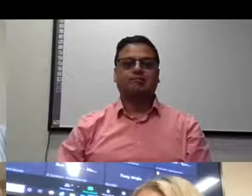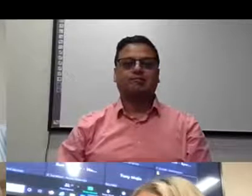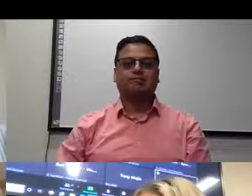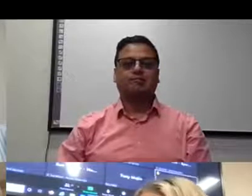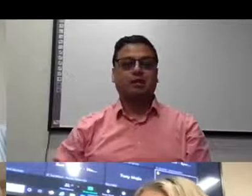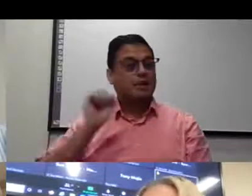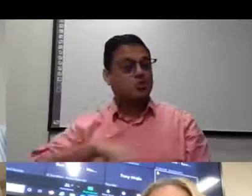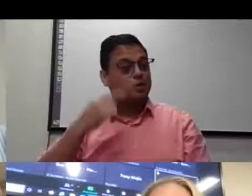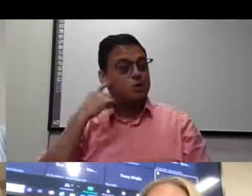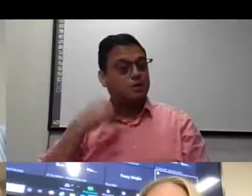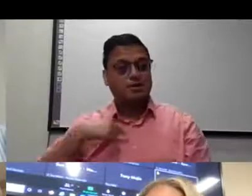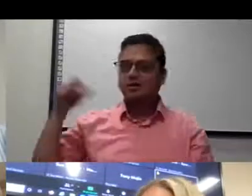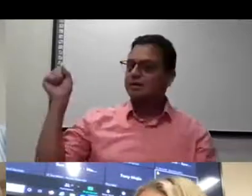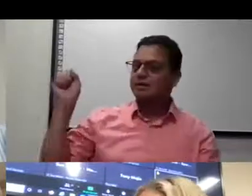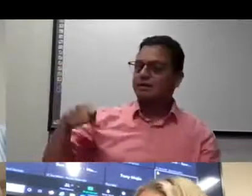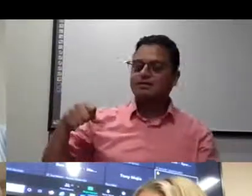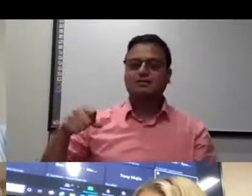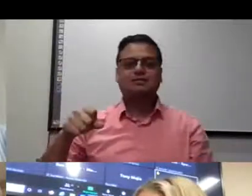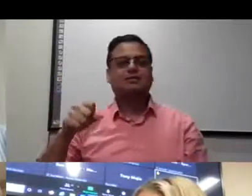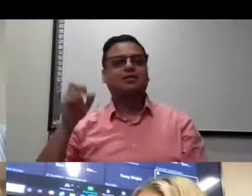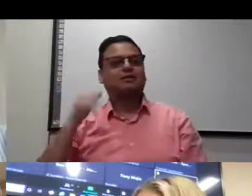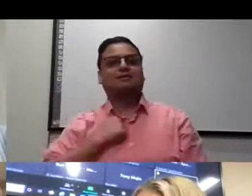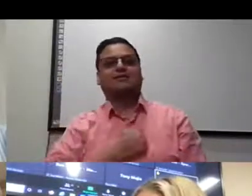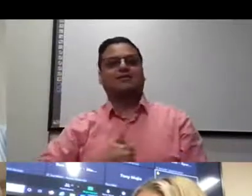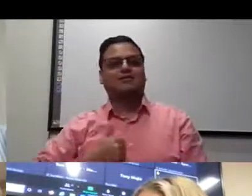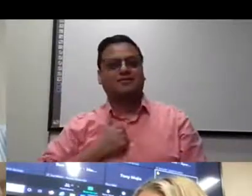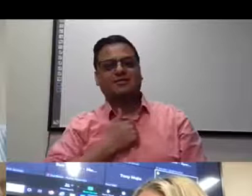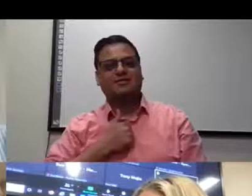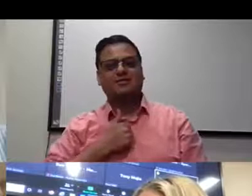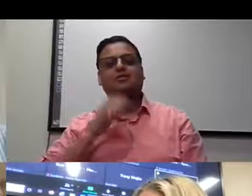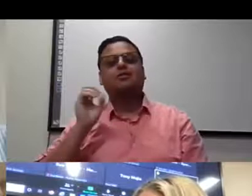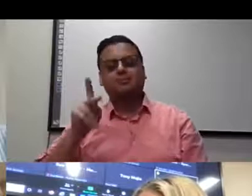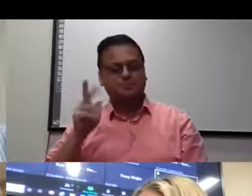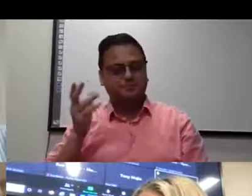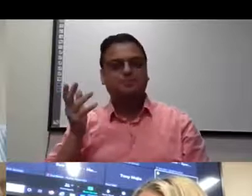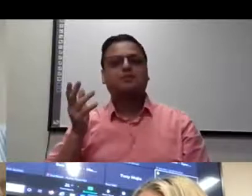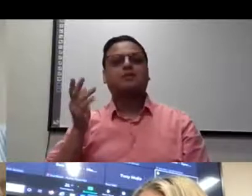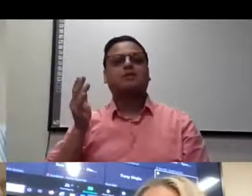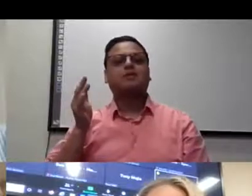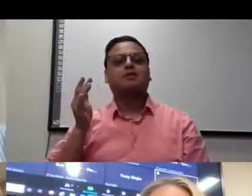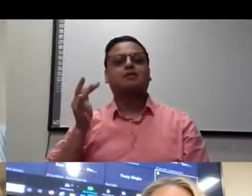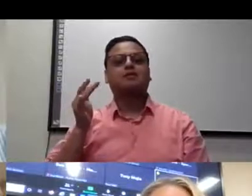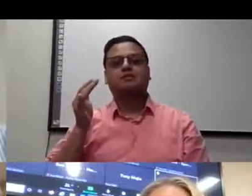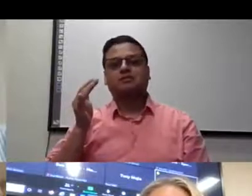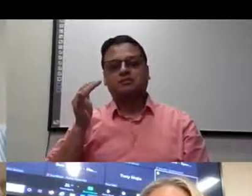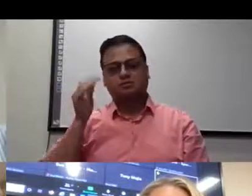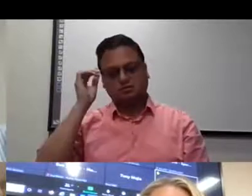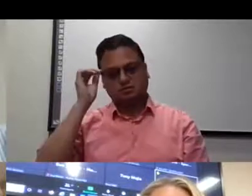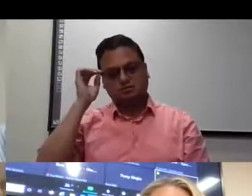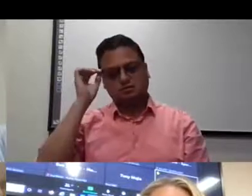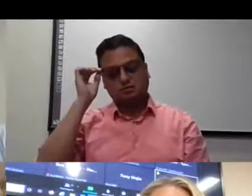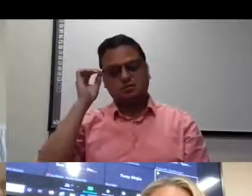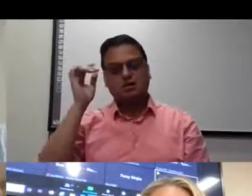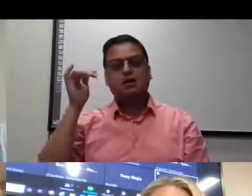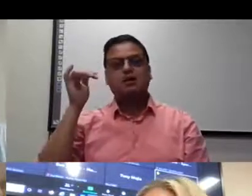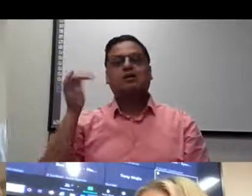you hear me? We can. Go ahead, Randy. Okay, sorry, the normal unmute thing didn't come up. So yeah, so I'm coming